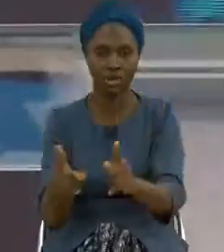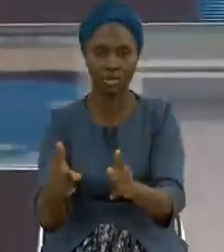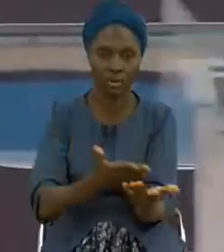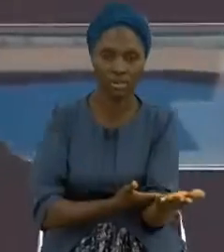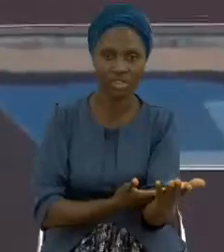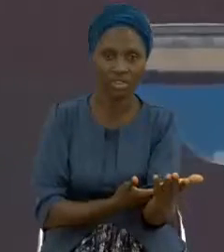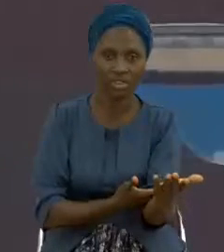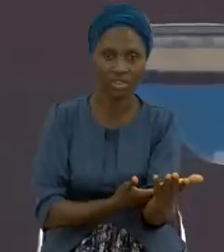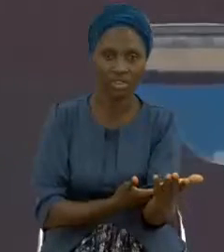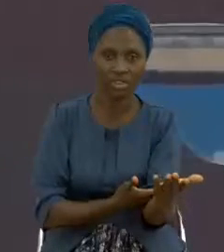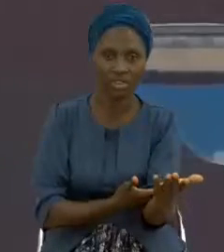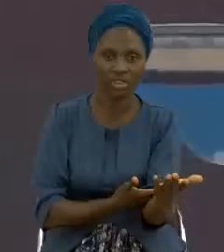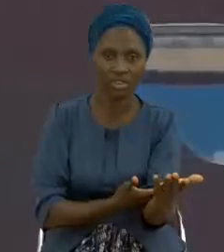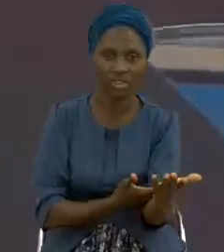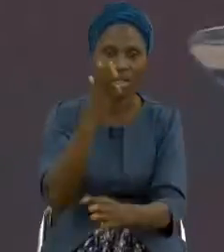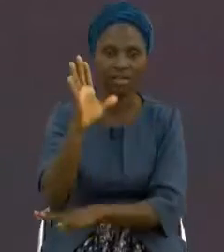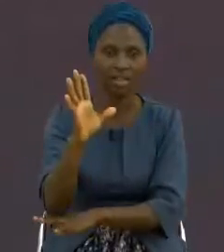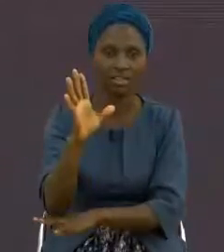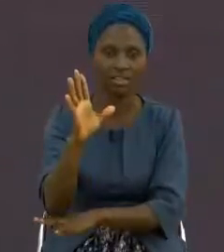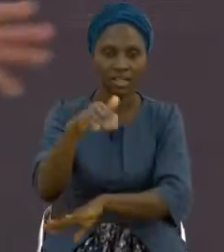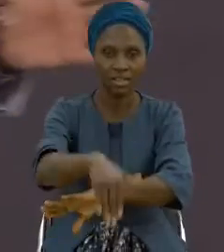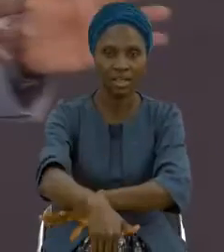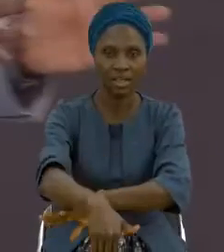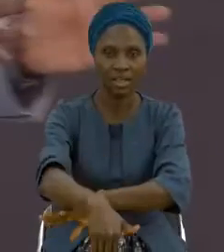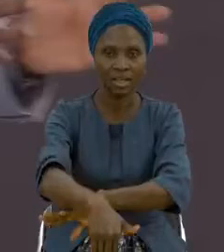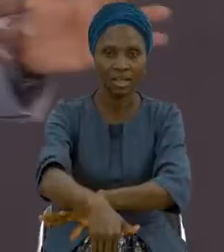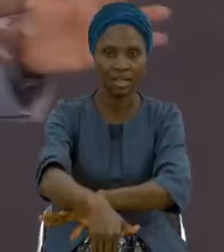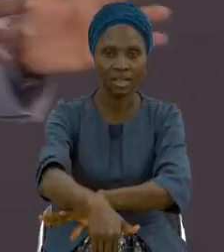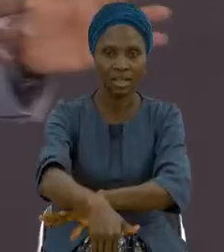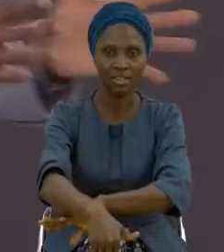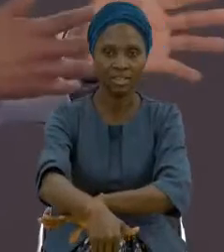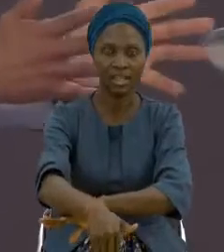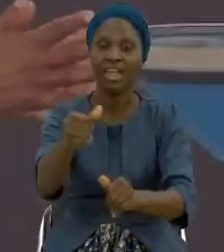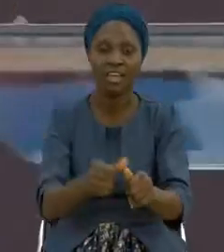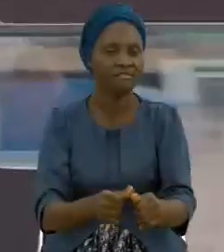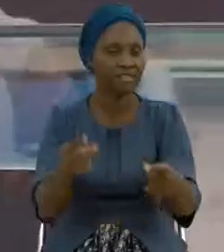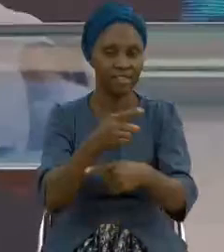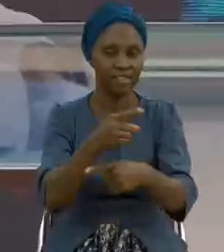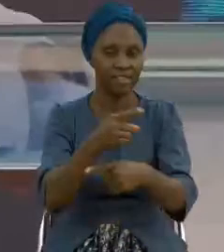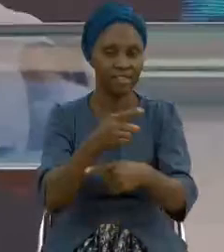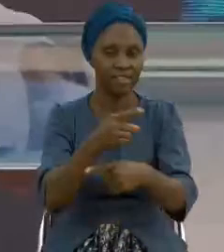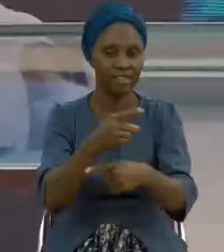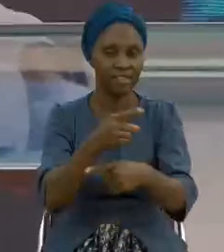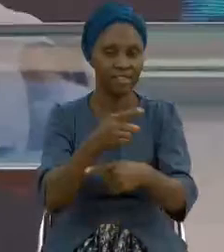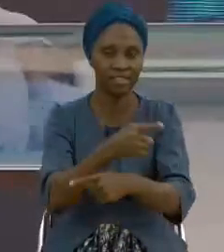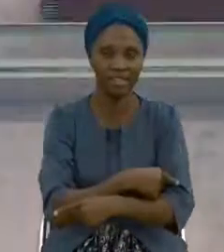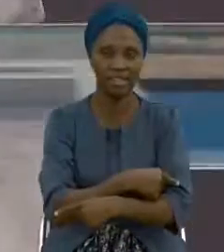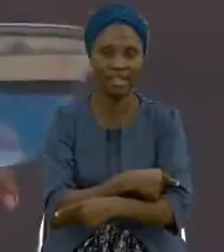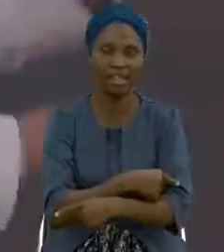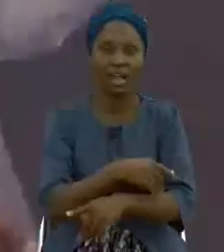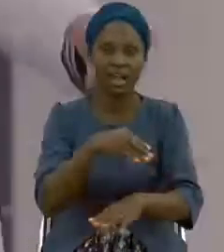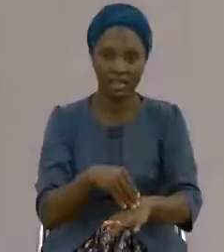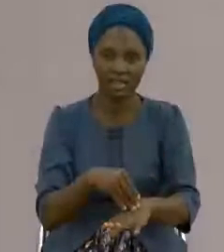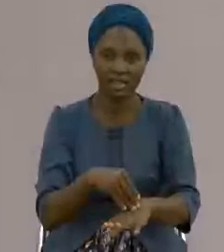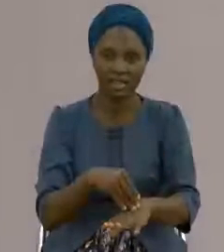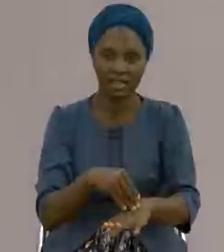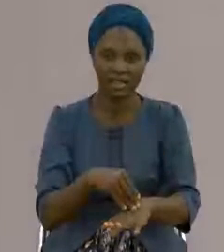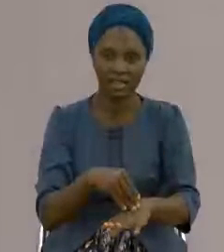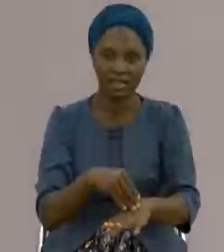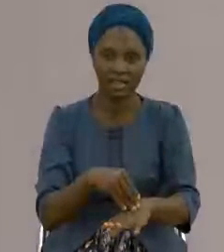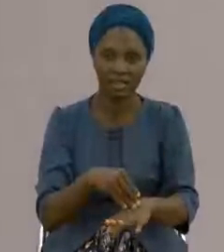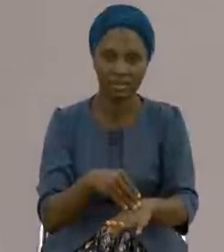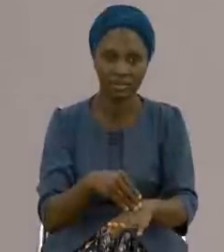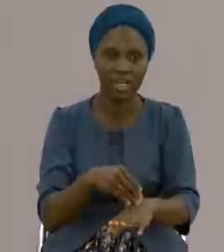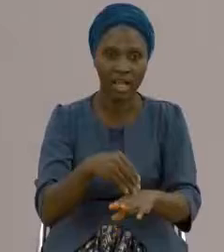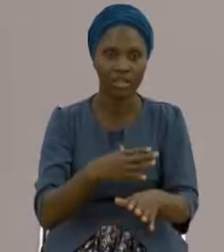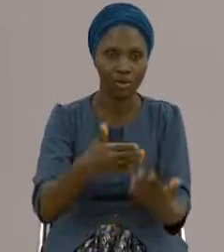night, every day, at work, at home, in church,